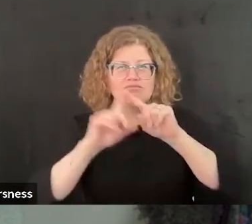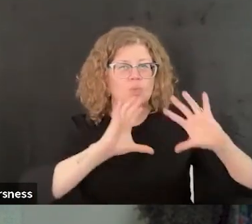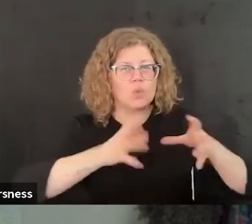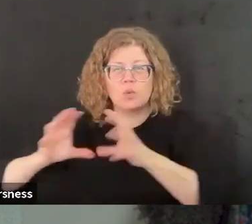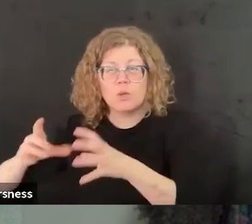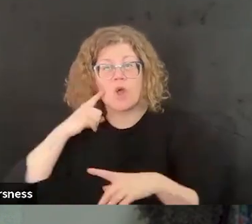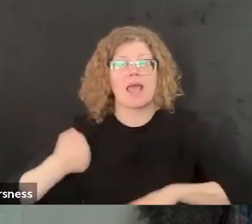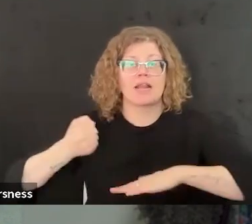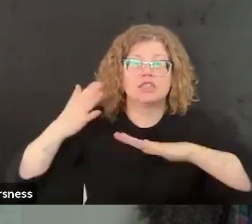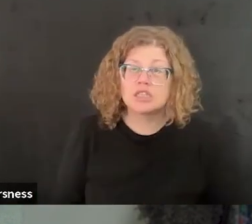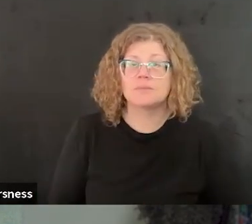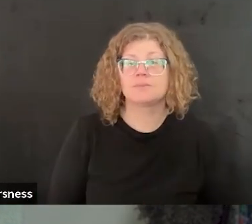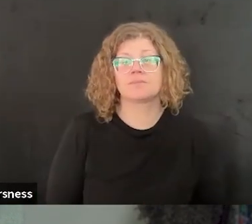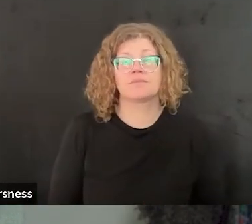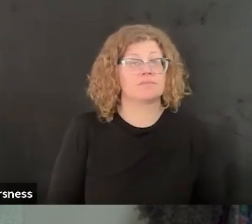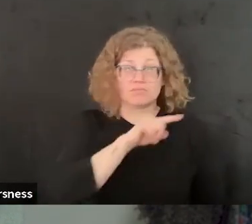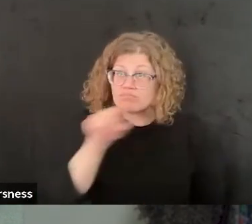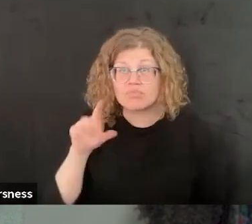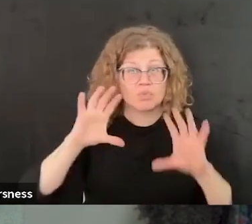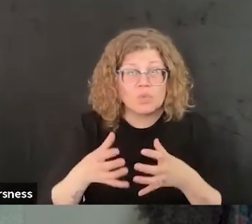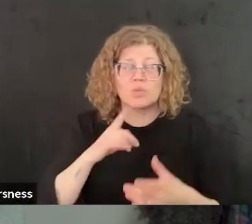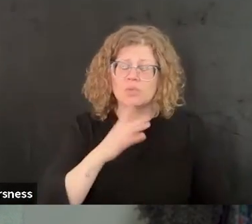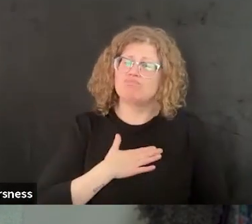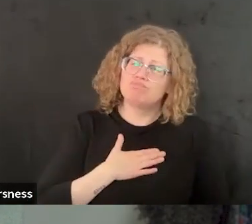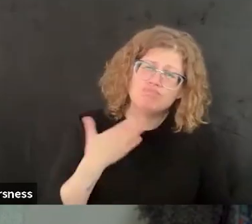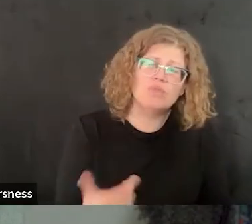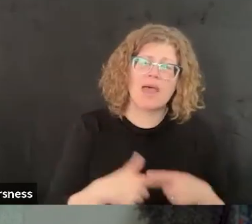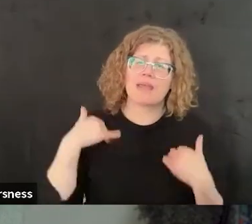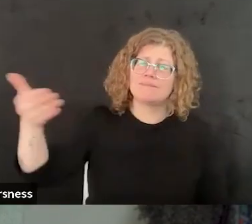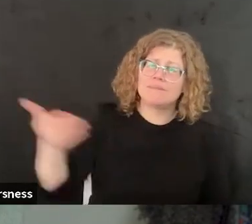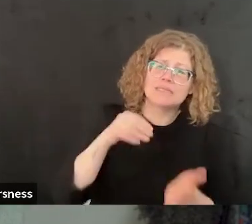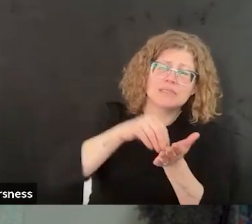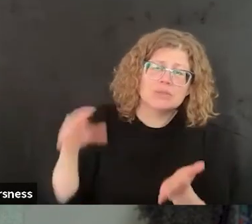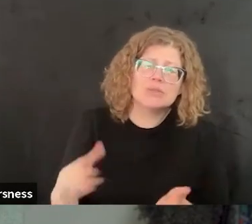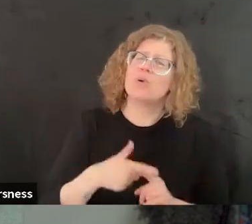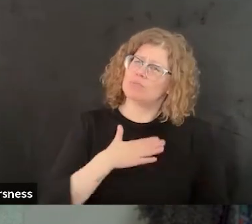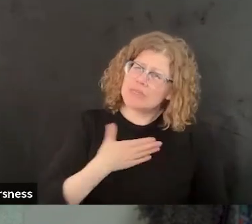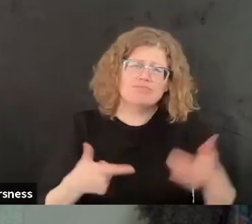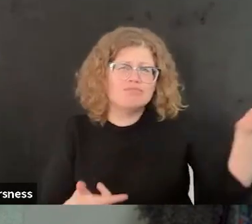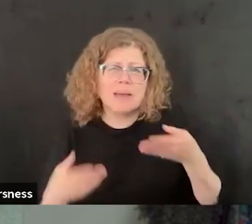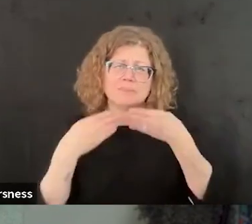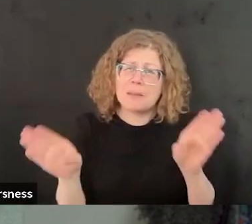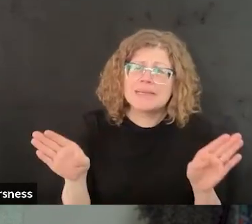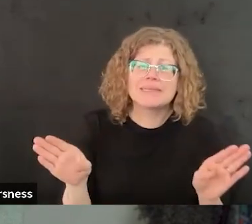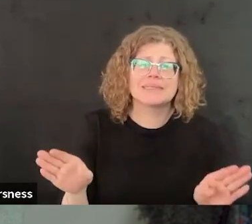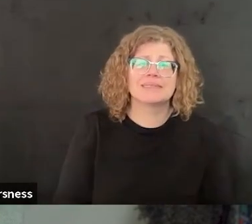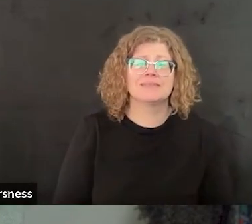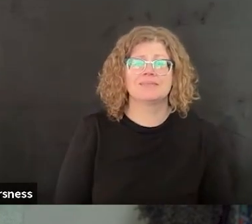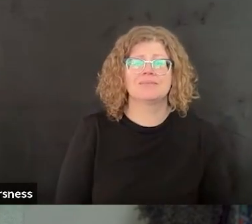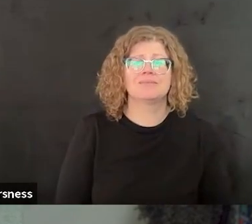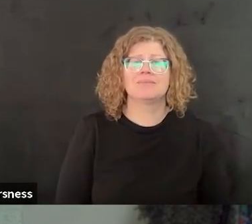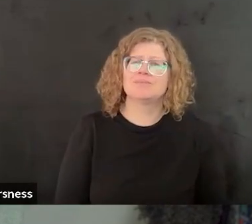of elders groups who are usually open to students or public that